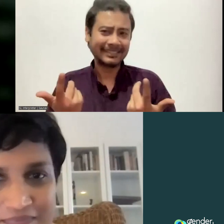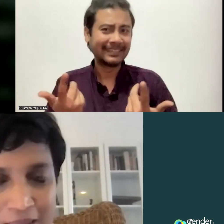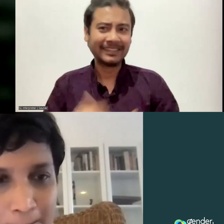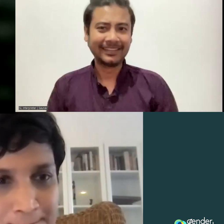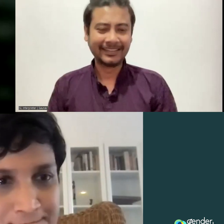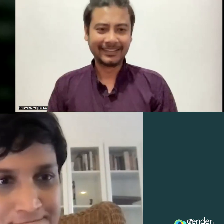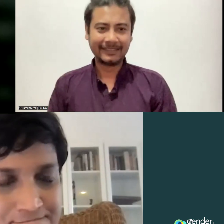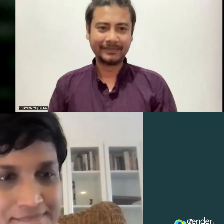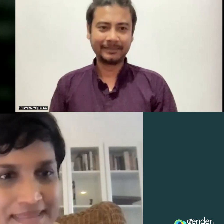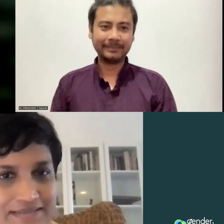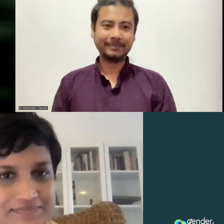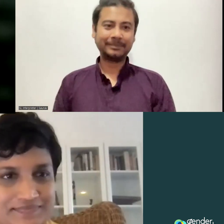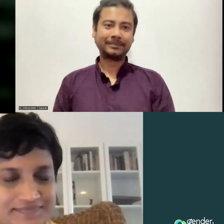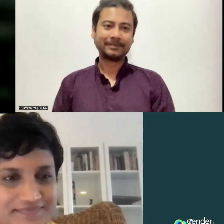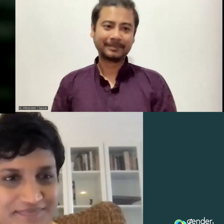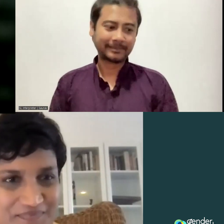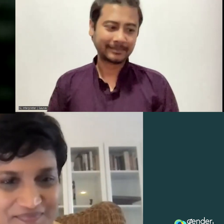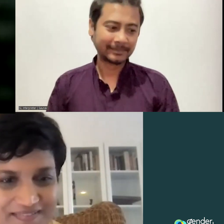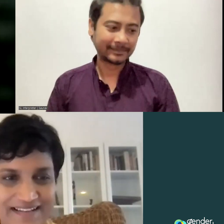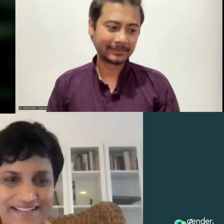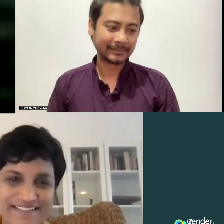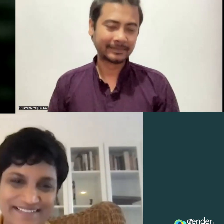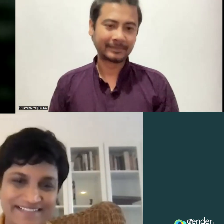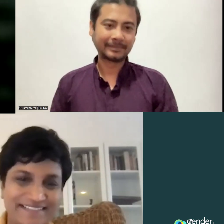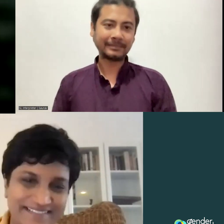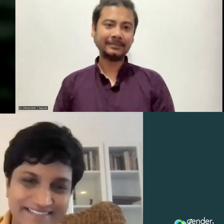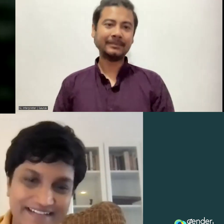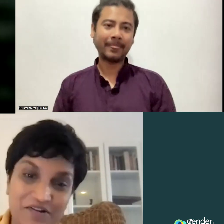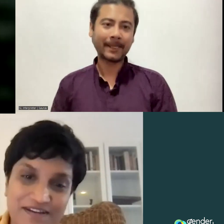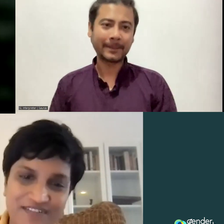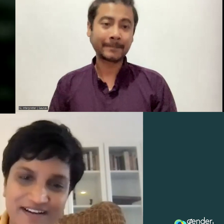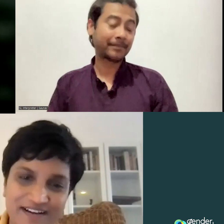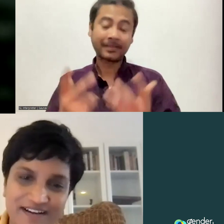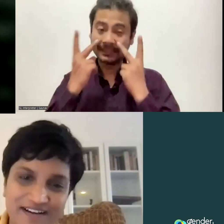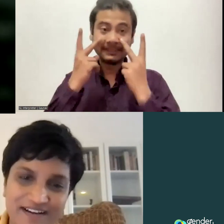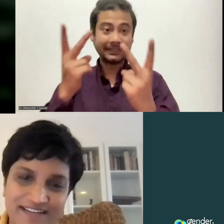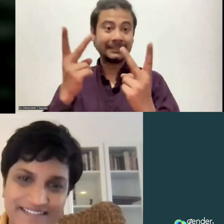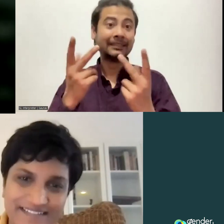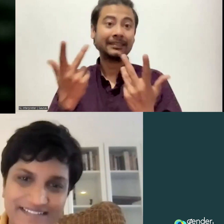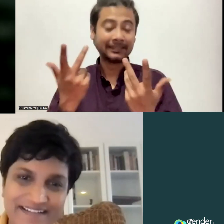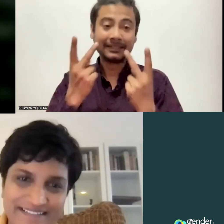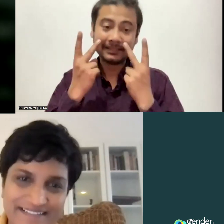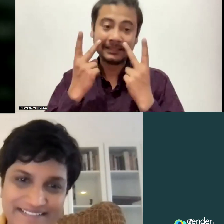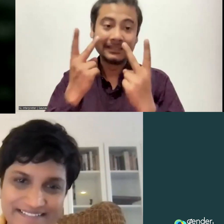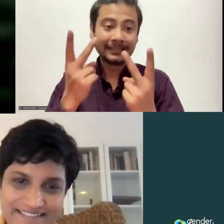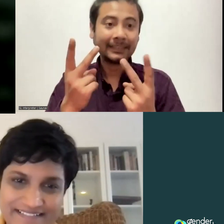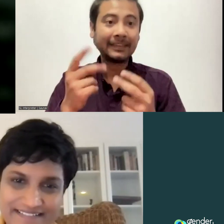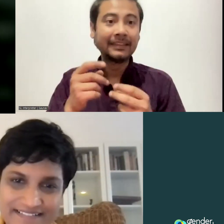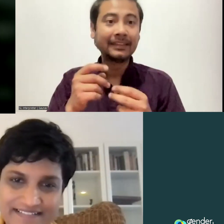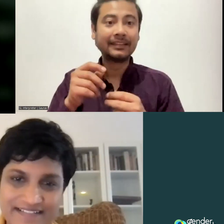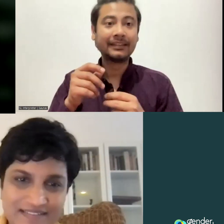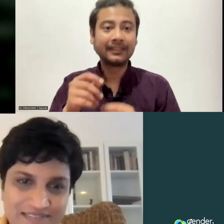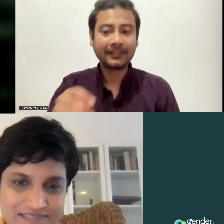Maybe if people who are on this, if they have some suggestions and thoughts, share it our way. But again, it will be fun to hear from all